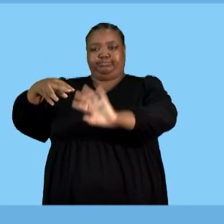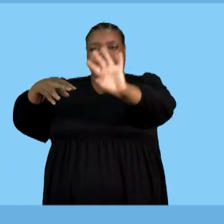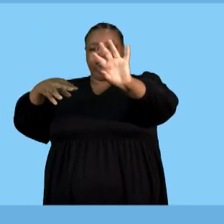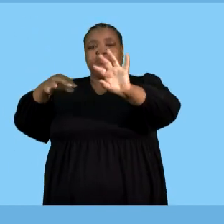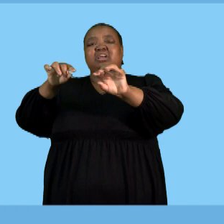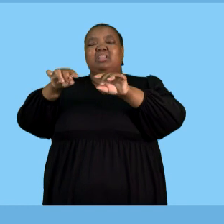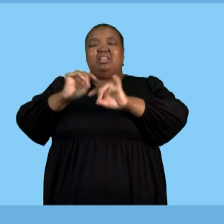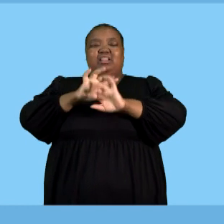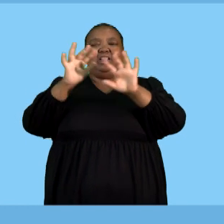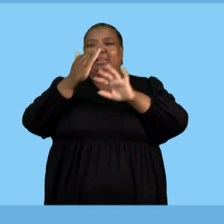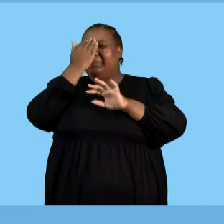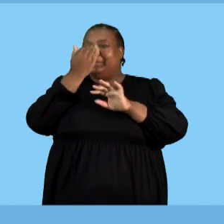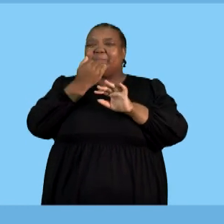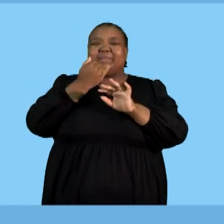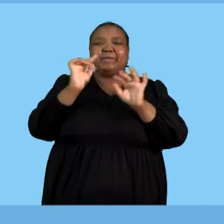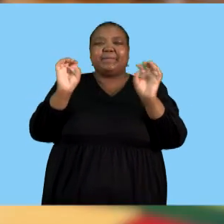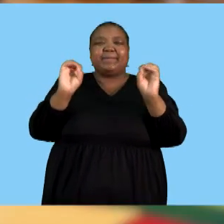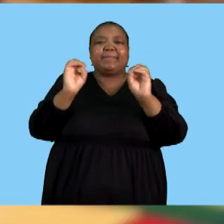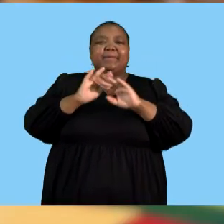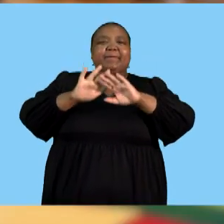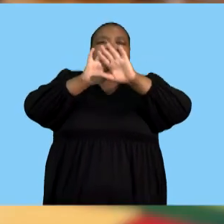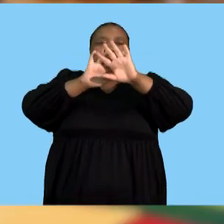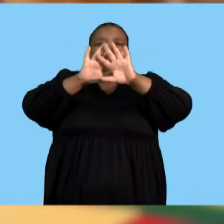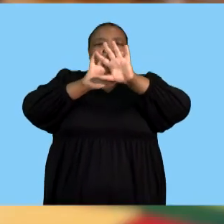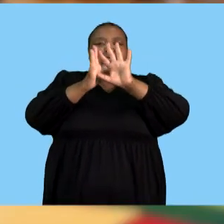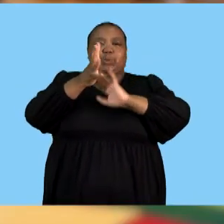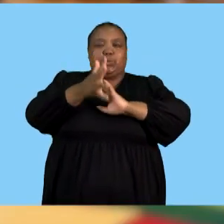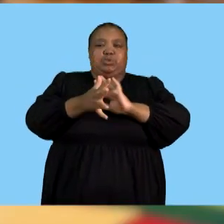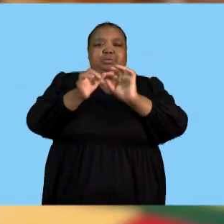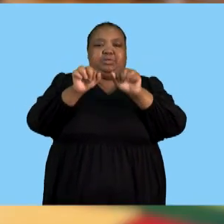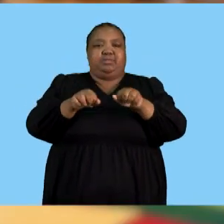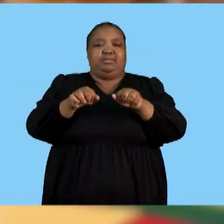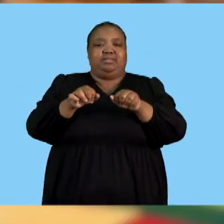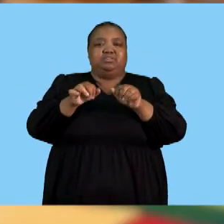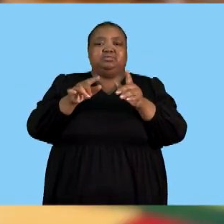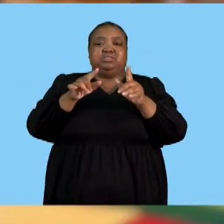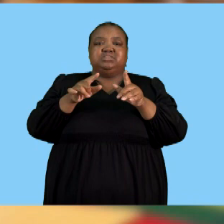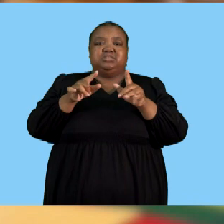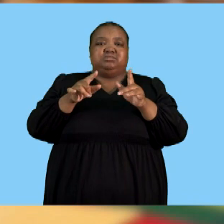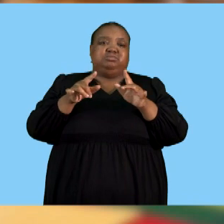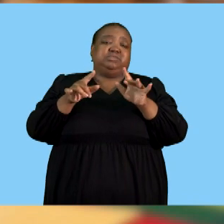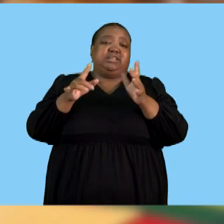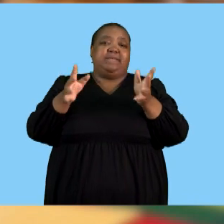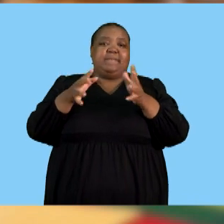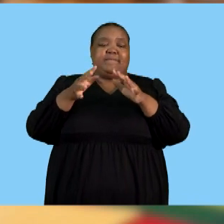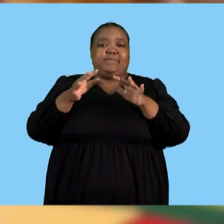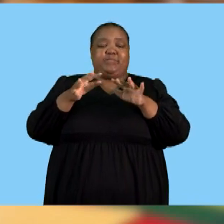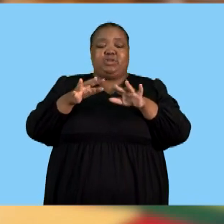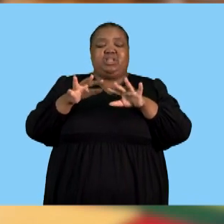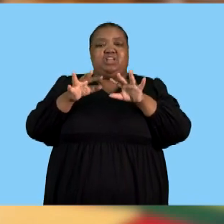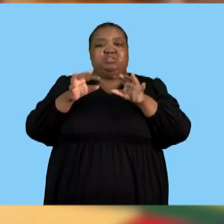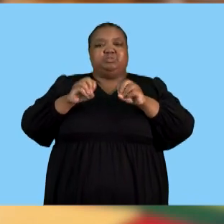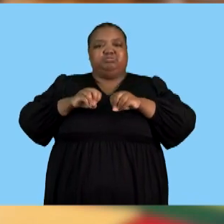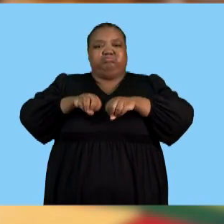picture. They are not going to be giving a specular picture. However, they're going to be giving a diffuse